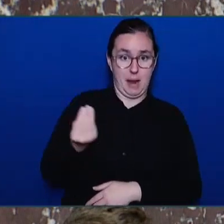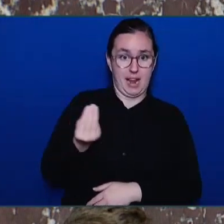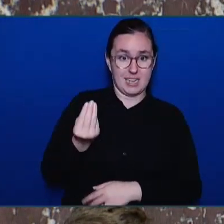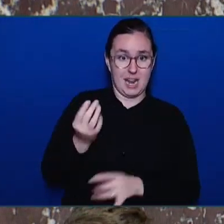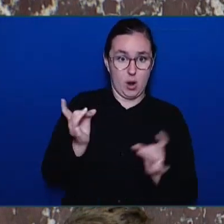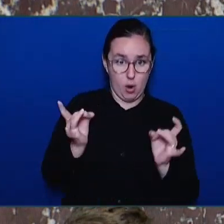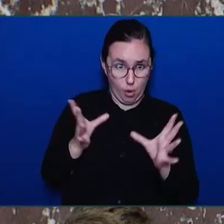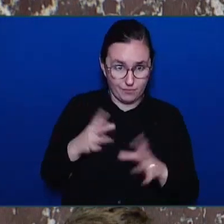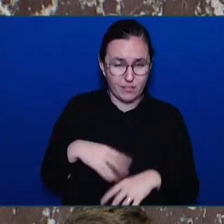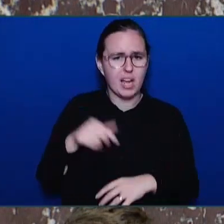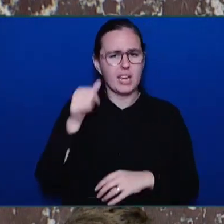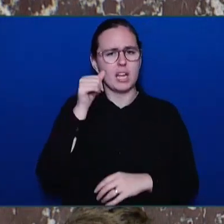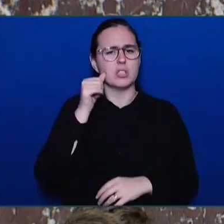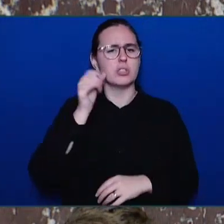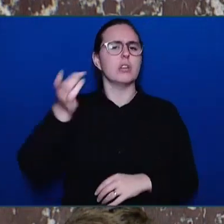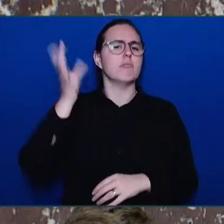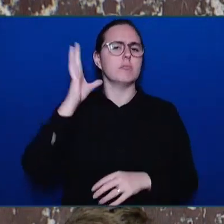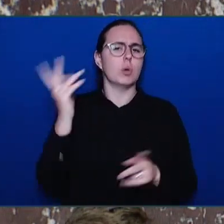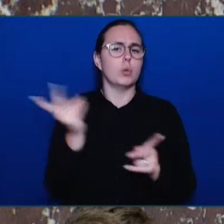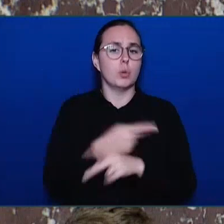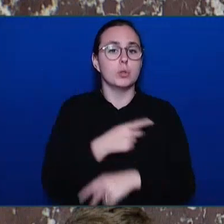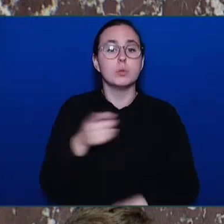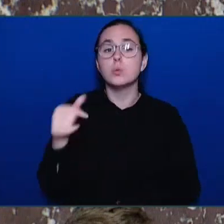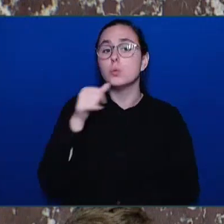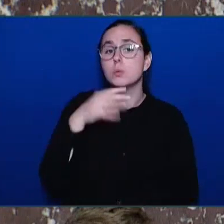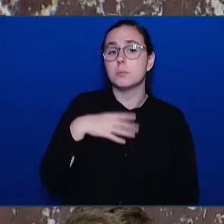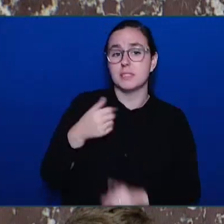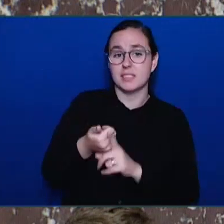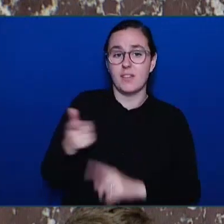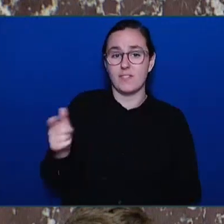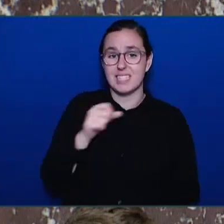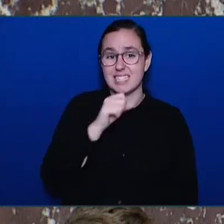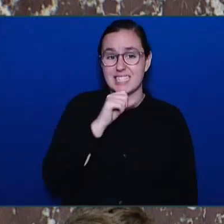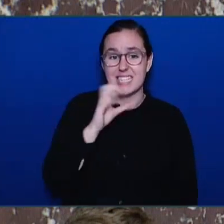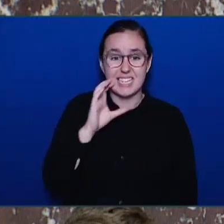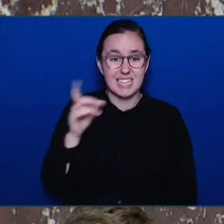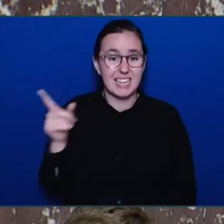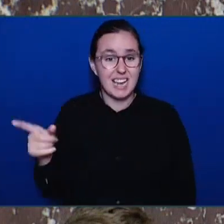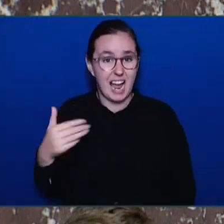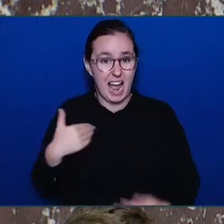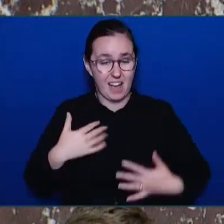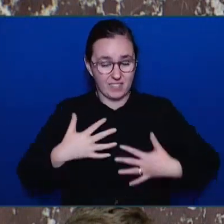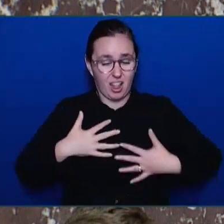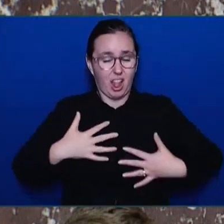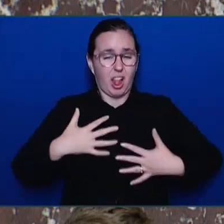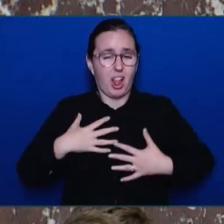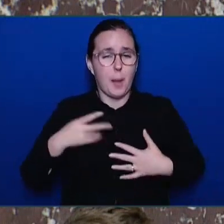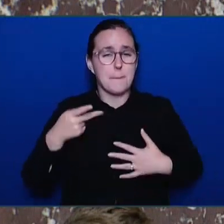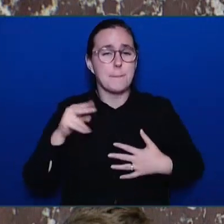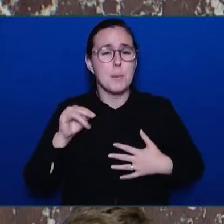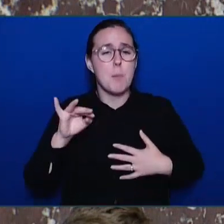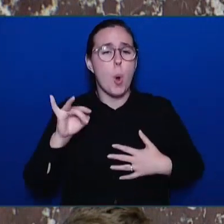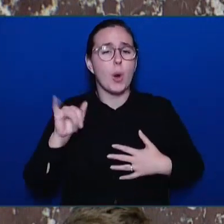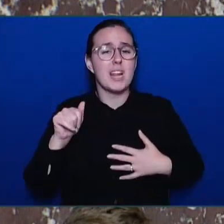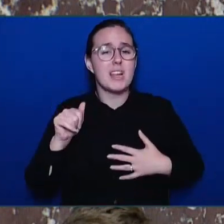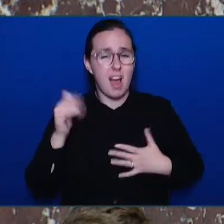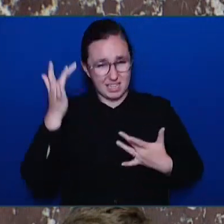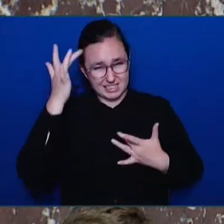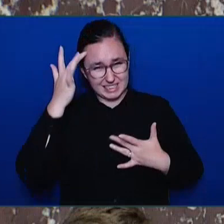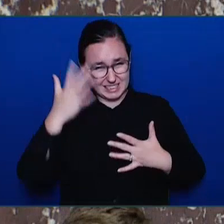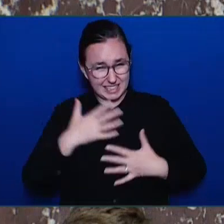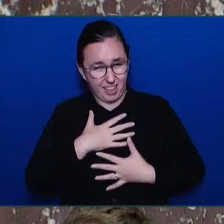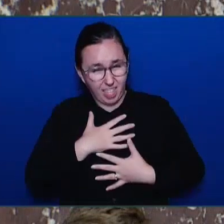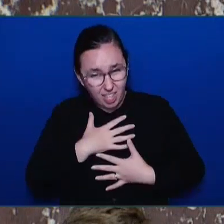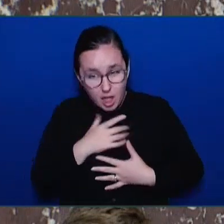those roads just to try to seek medical help, Mr. Speaker, through the snowstorm. How much longer will the people of